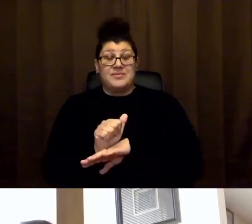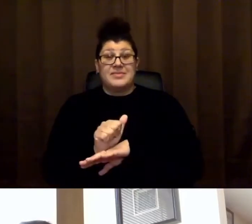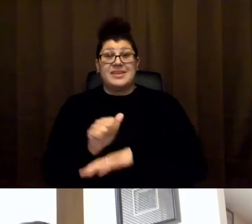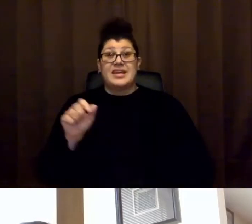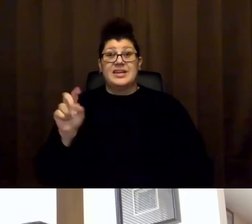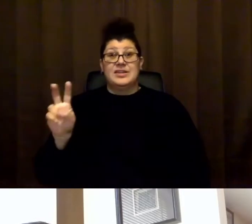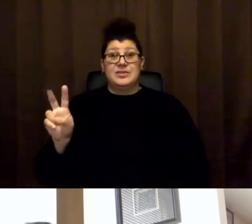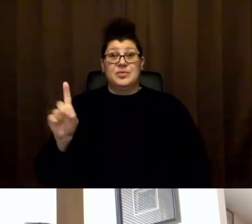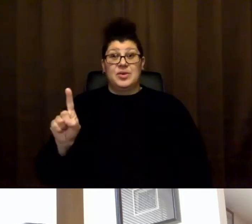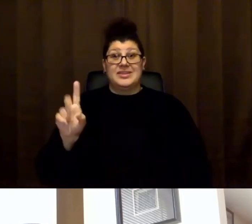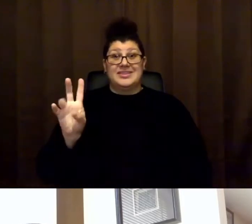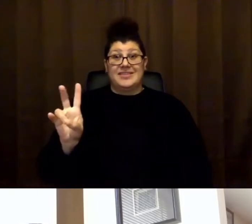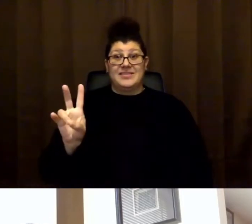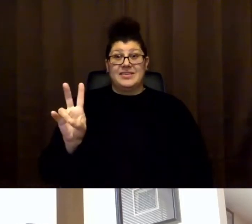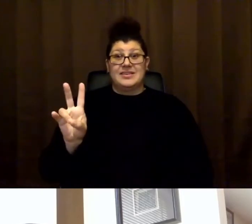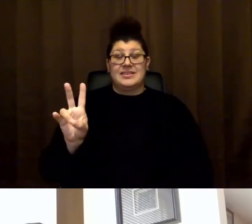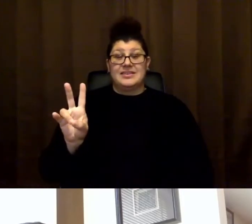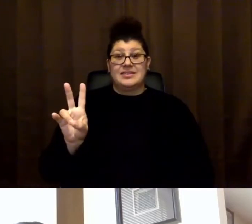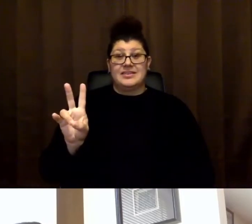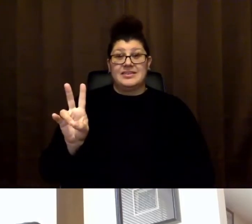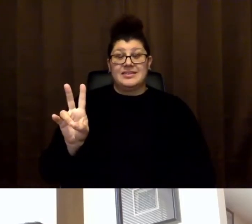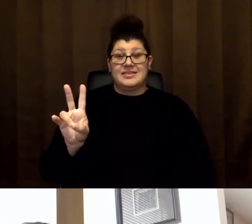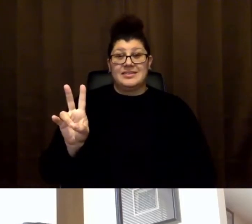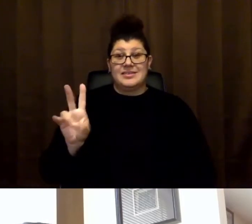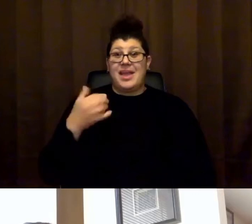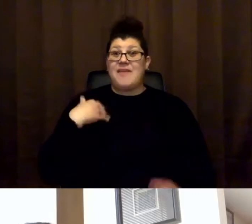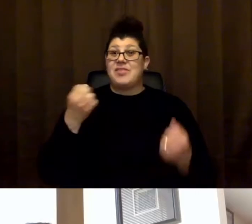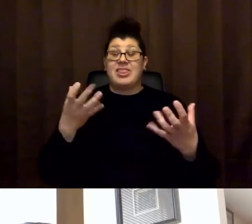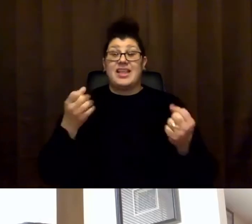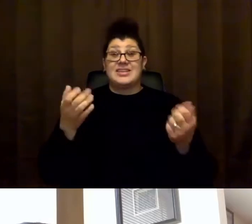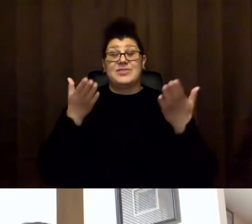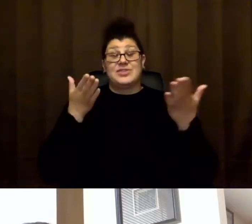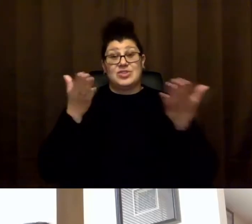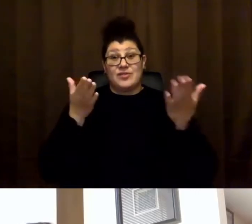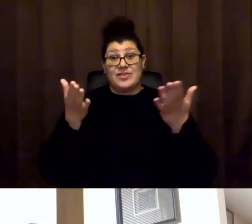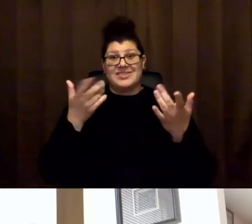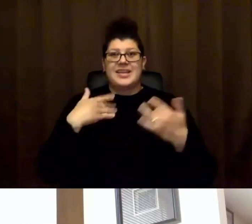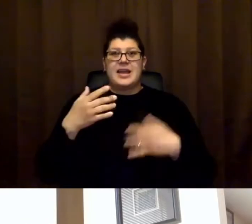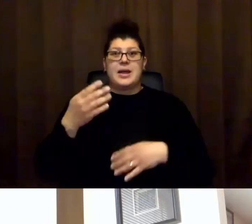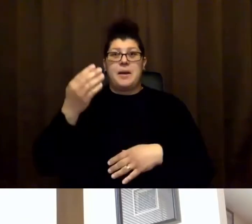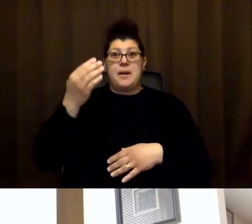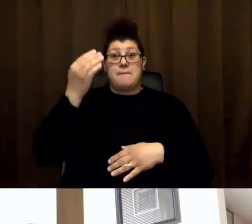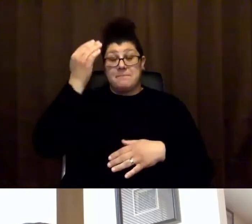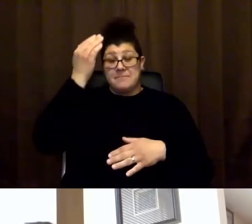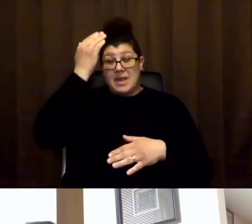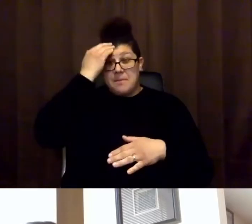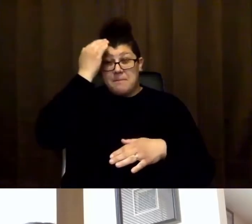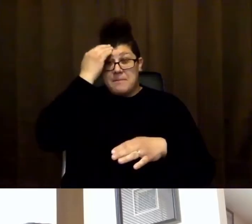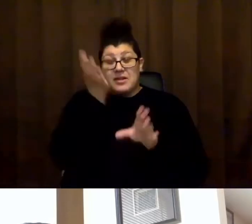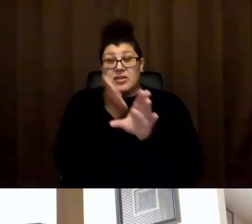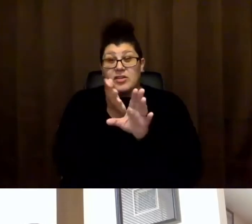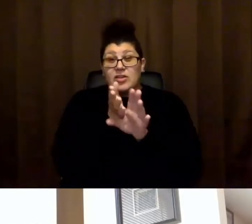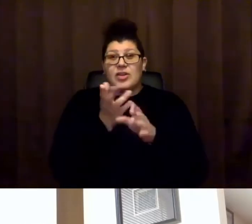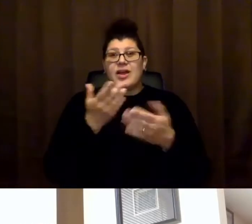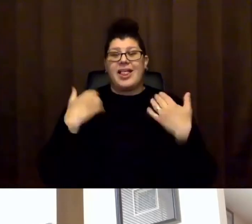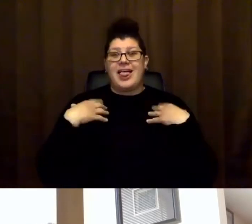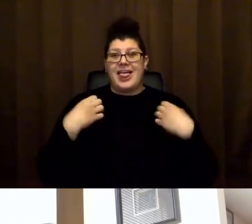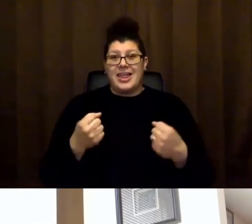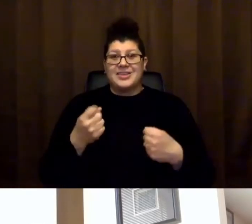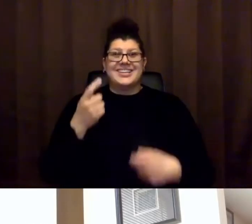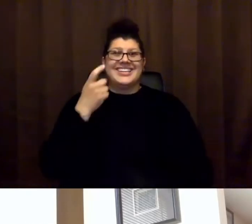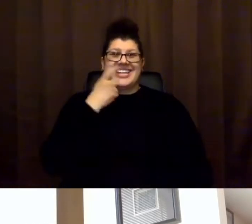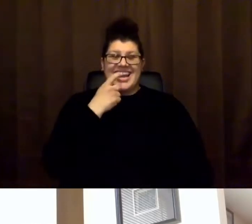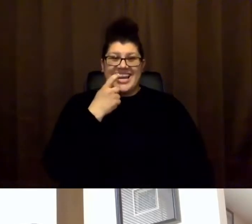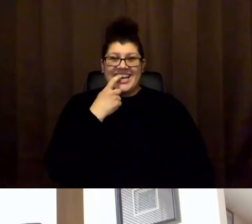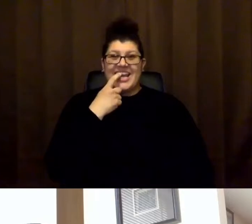217-402-5683. We offer all different types of services, mental health care, medical services, dental, nutritional, and the